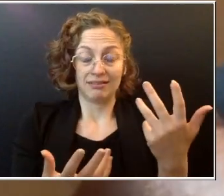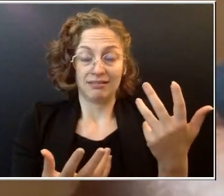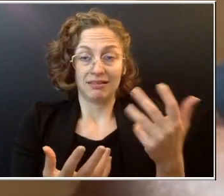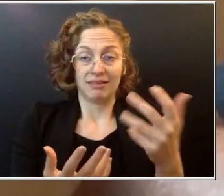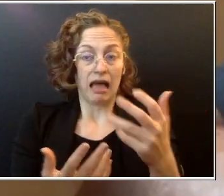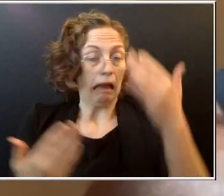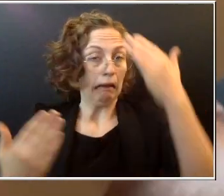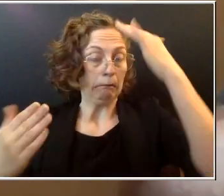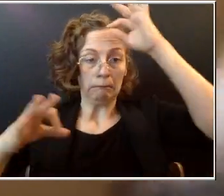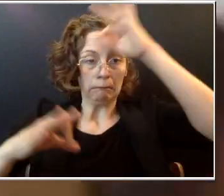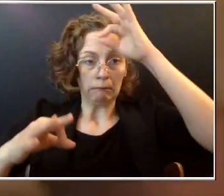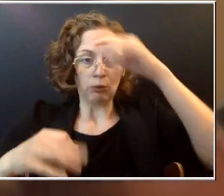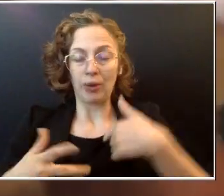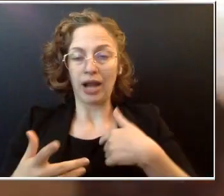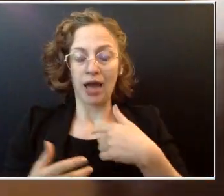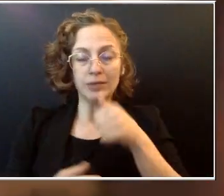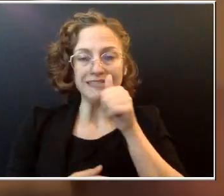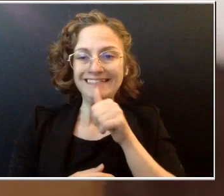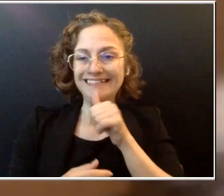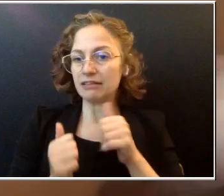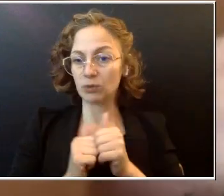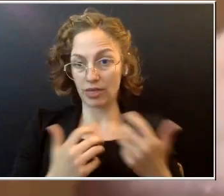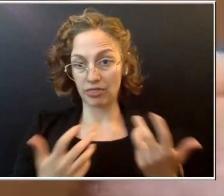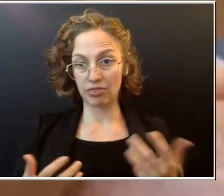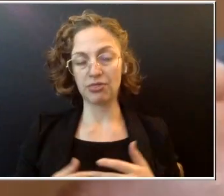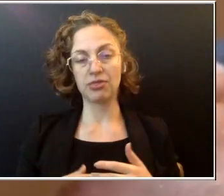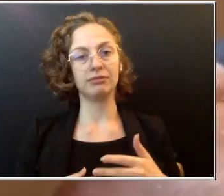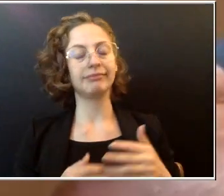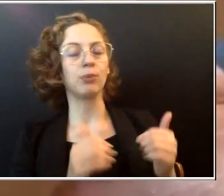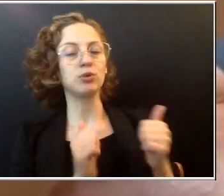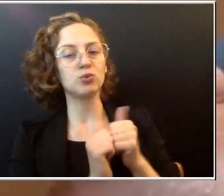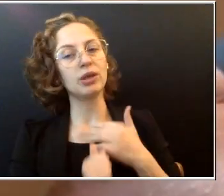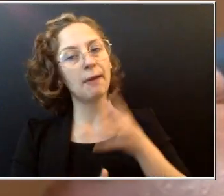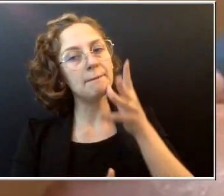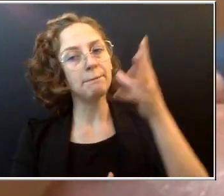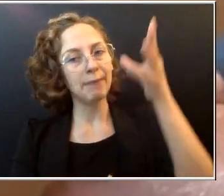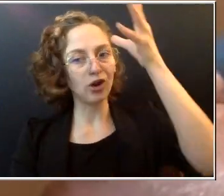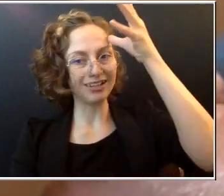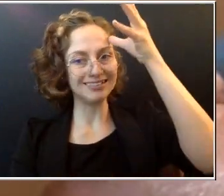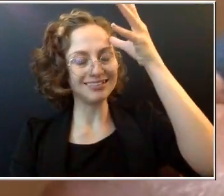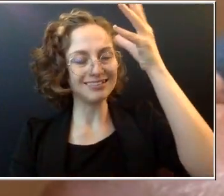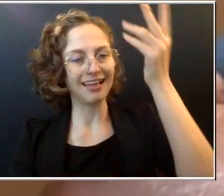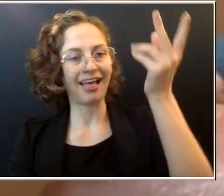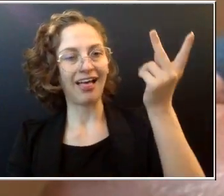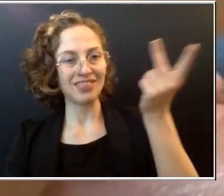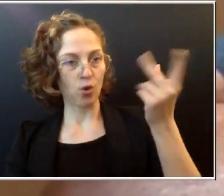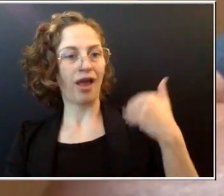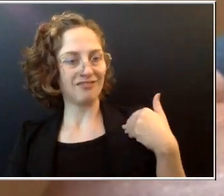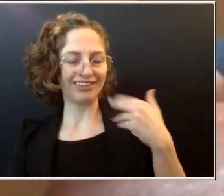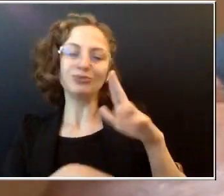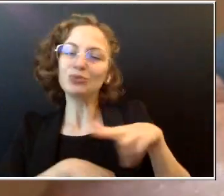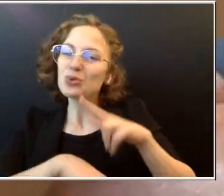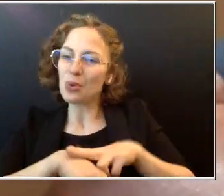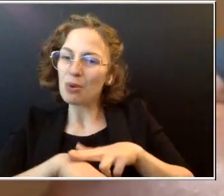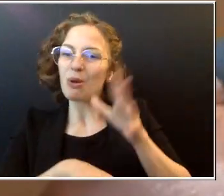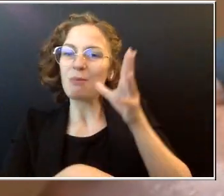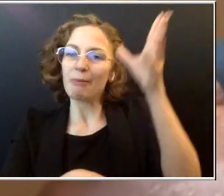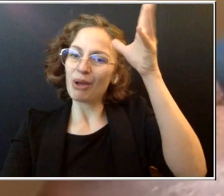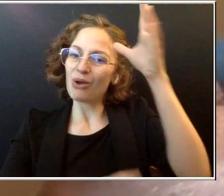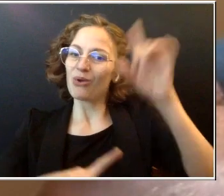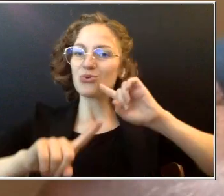also with my parents, and they were kind of, they were reacting the way you would expect. So I think, them just kind